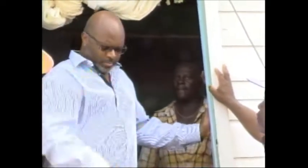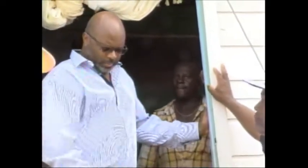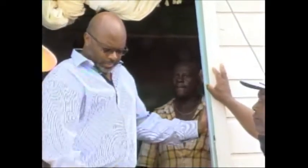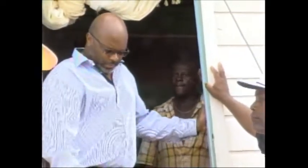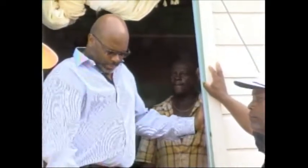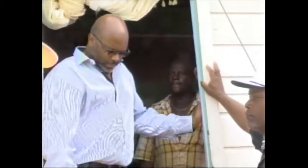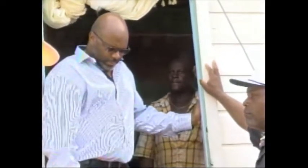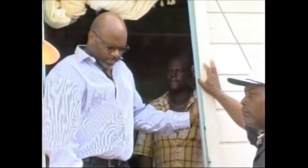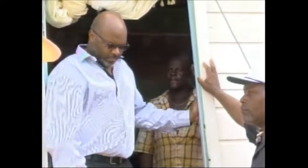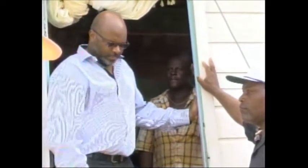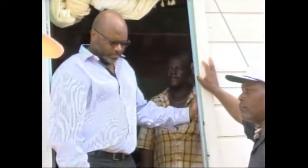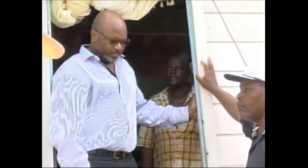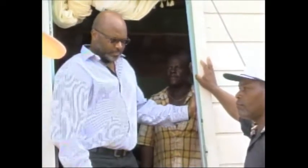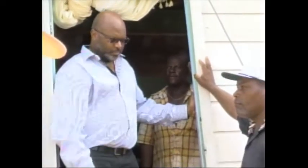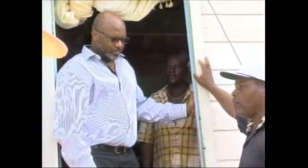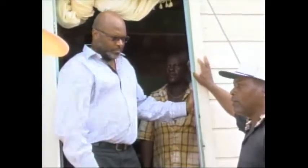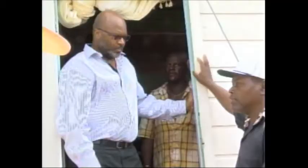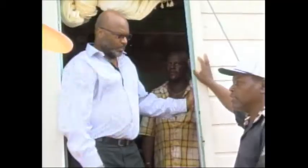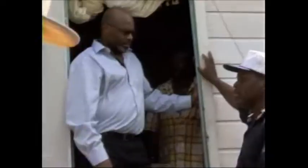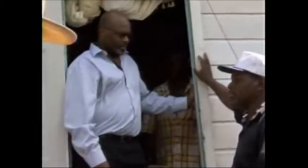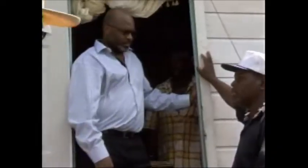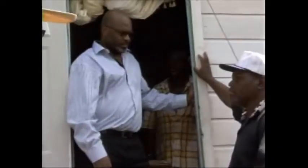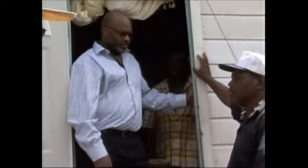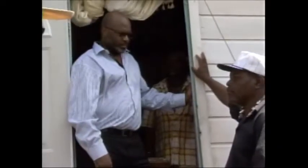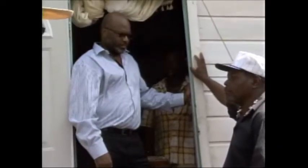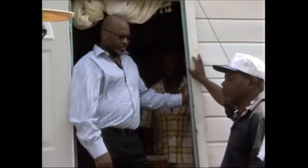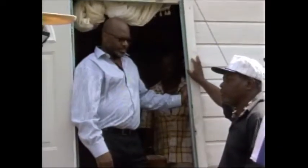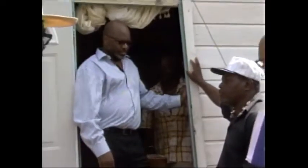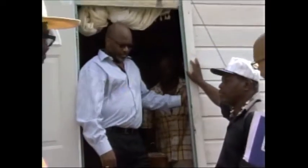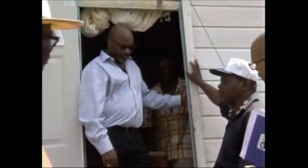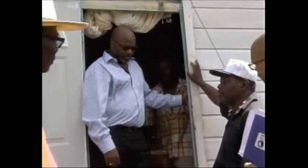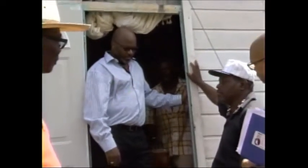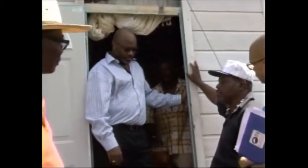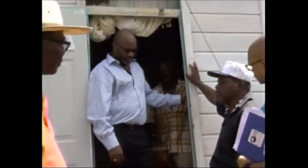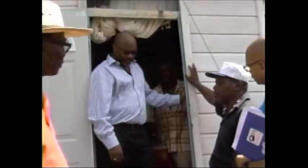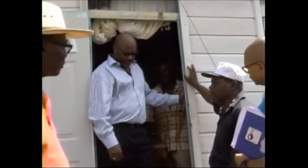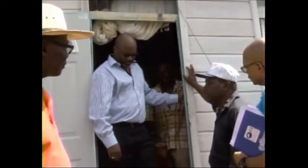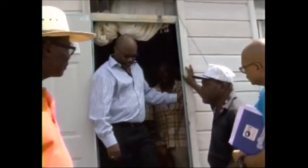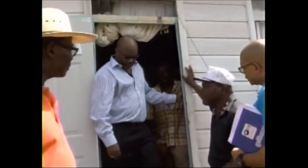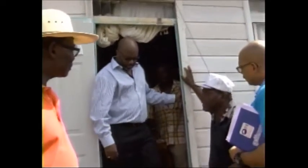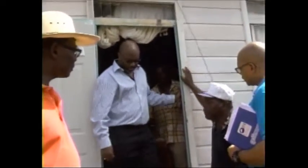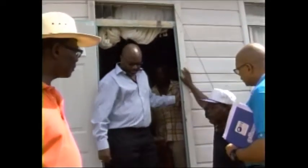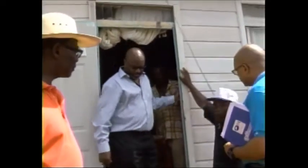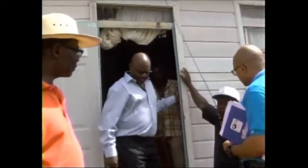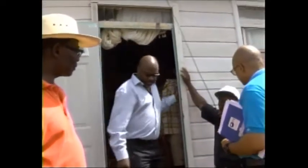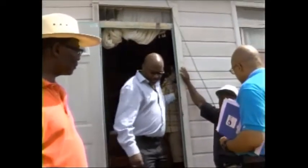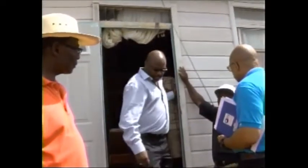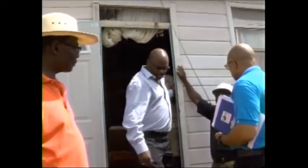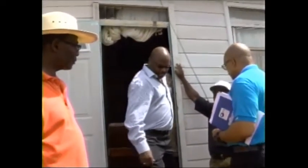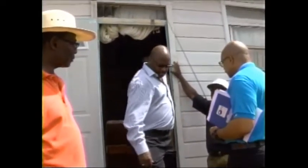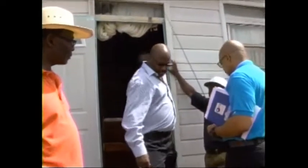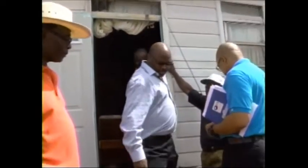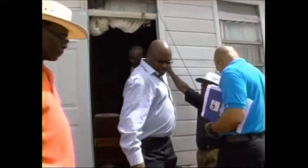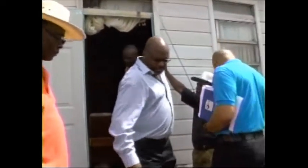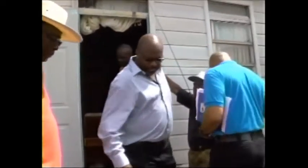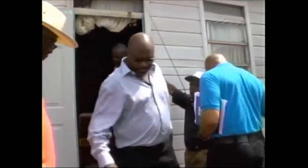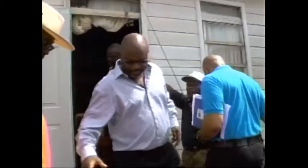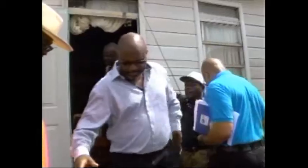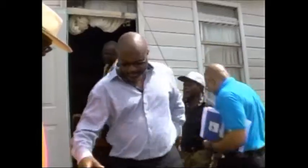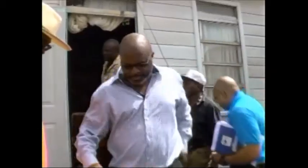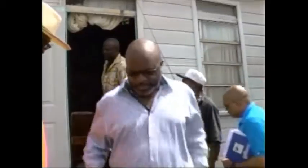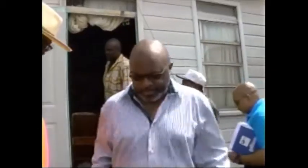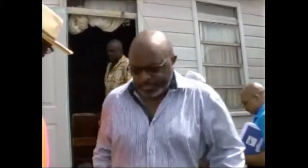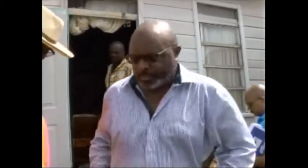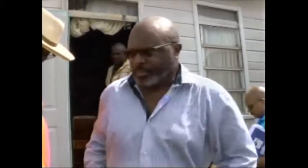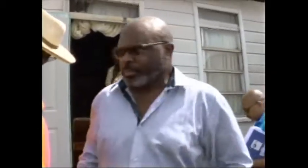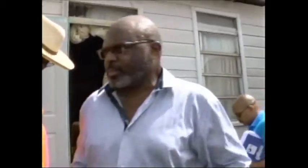residents affected by the raging waters as a result of Tropical Storm Harvey. He was joined by Housing Minister Dennis Kelman, who